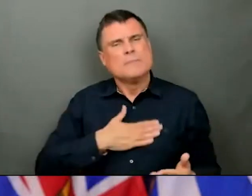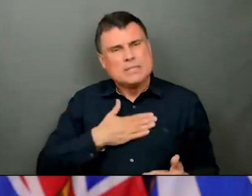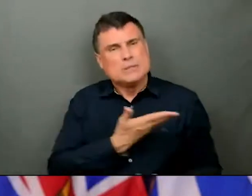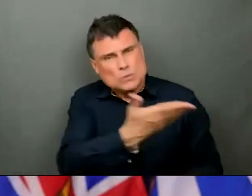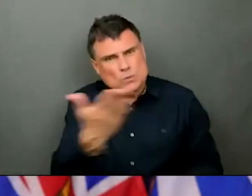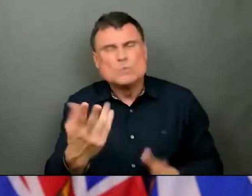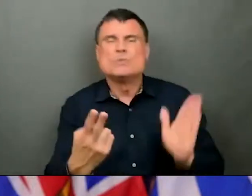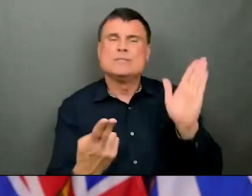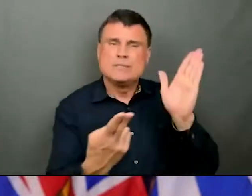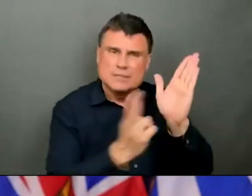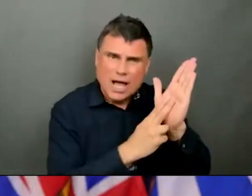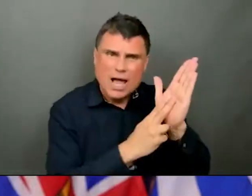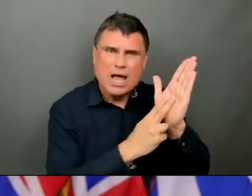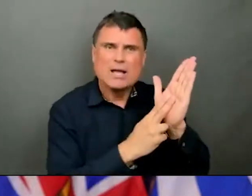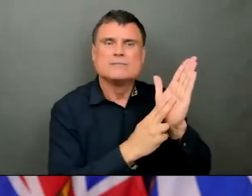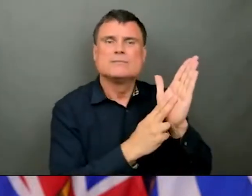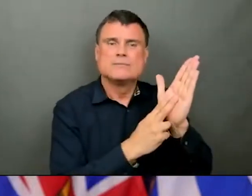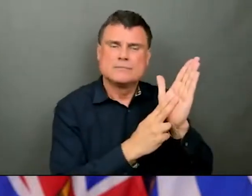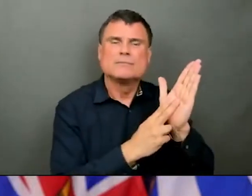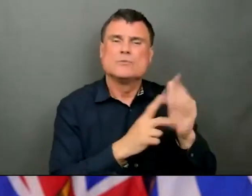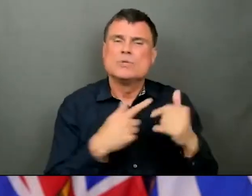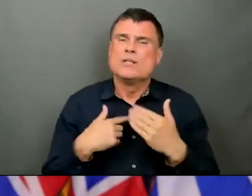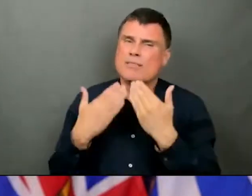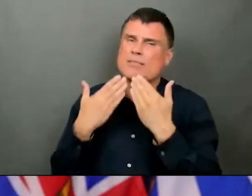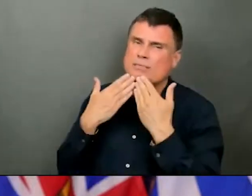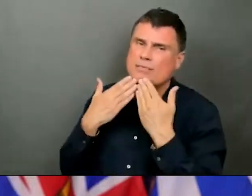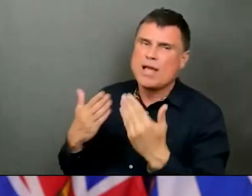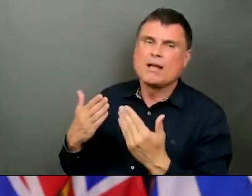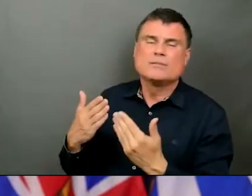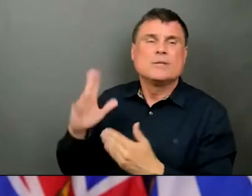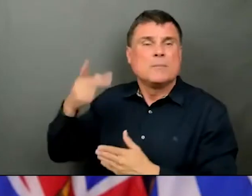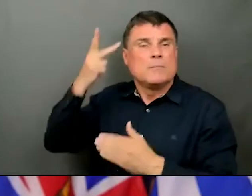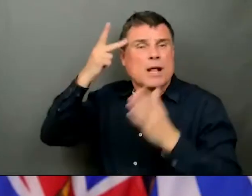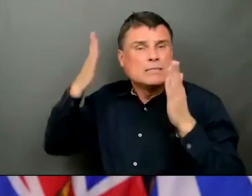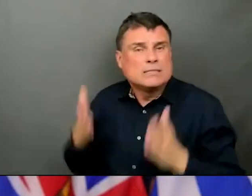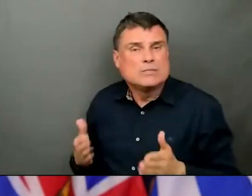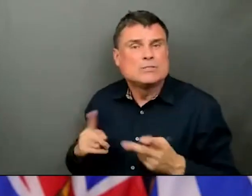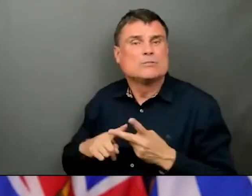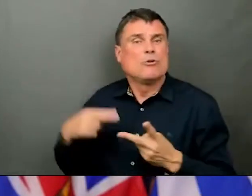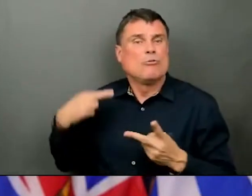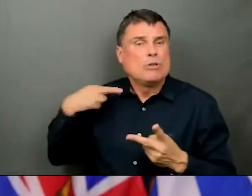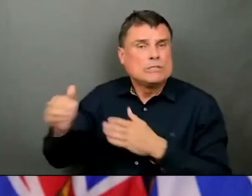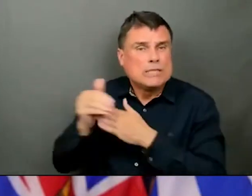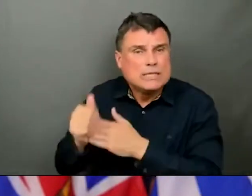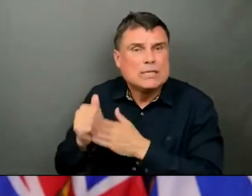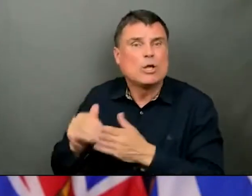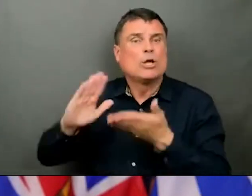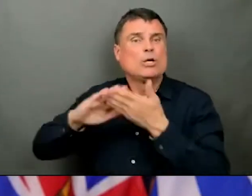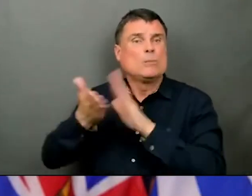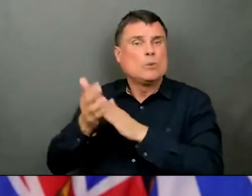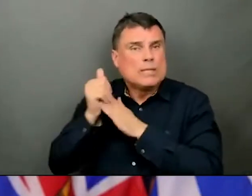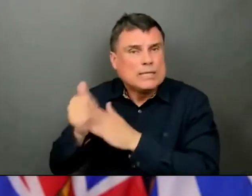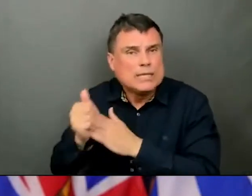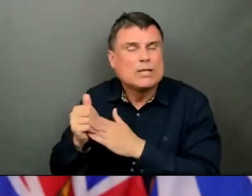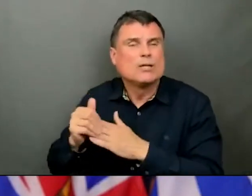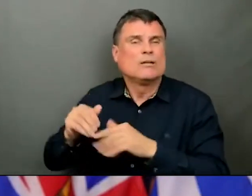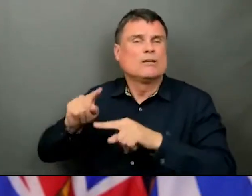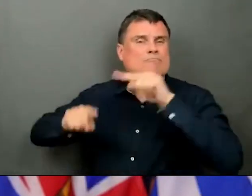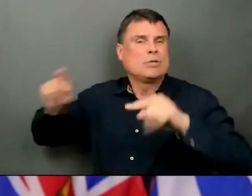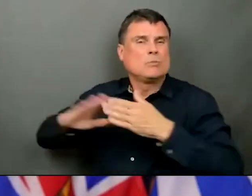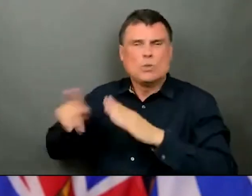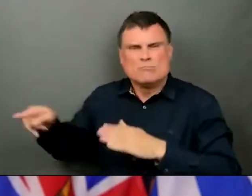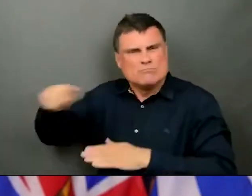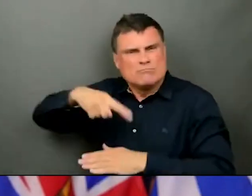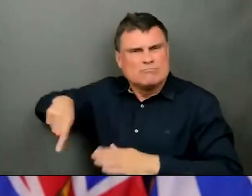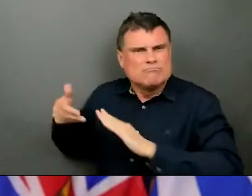the huge effort in Surrey across political lines, across community lines, and many diverse communities that people are making